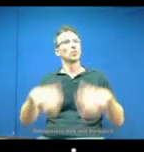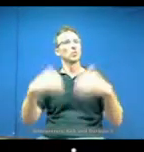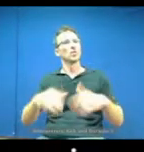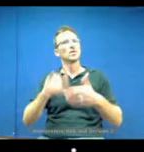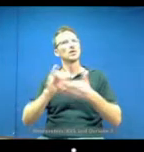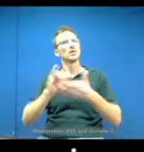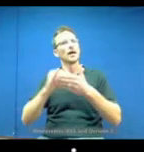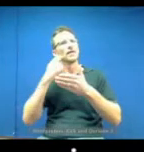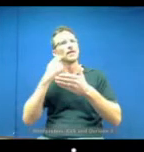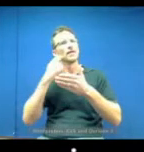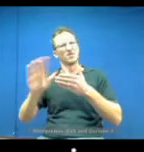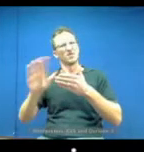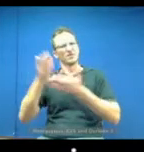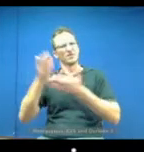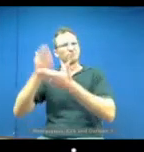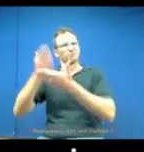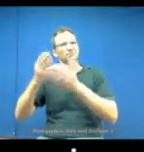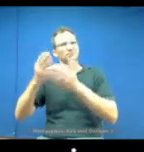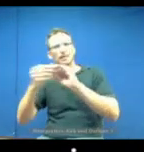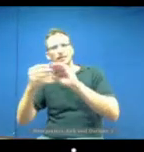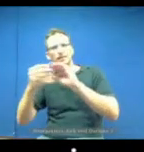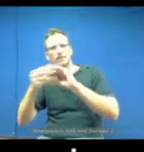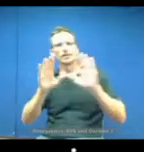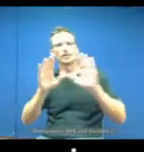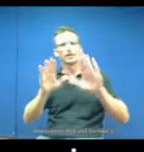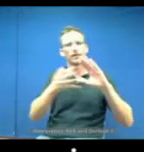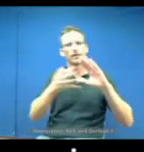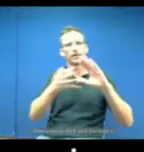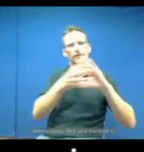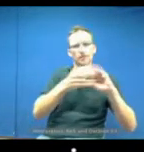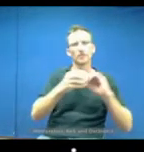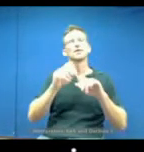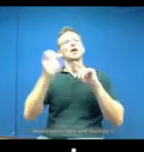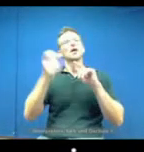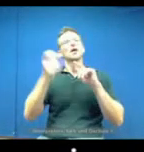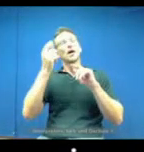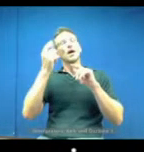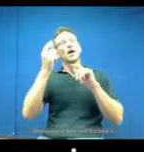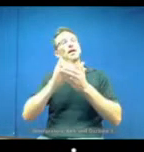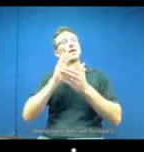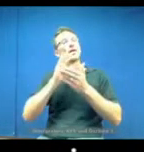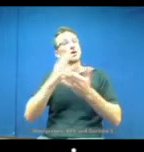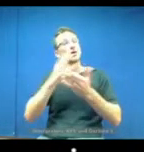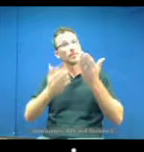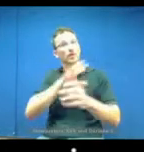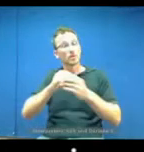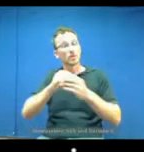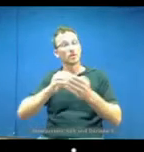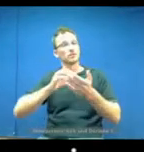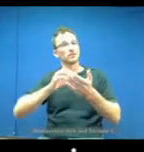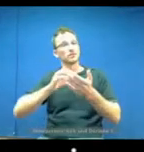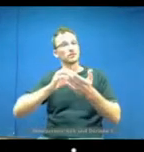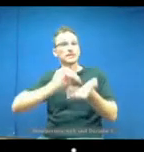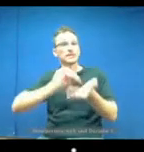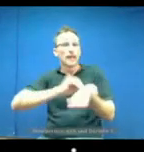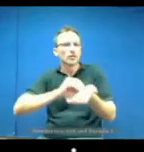you can also anticipate that it might include medical reports of any injuries,